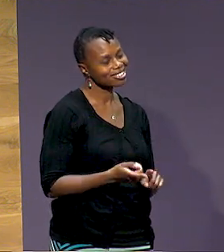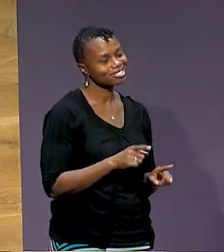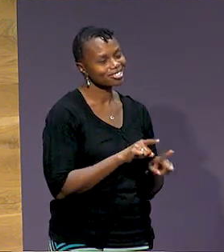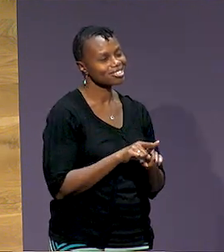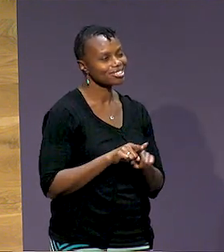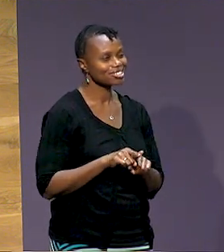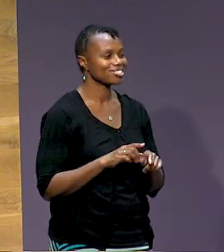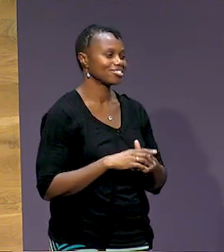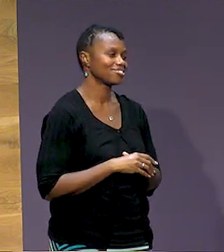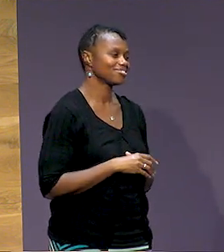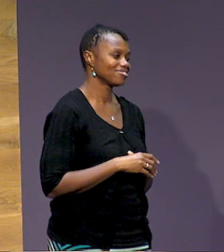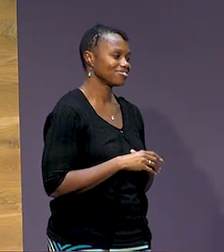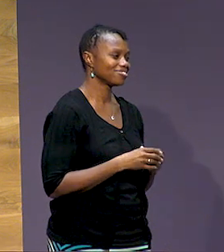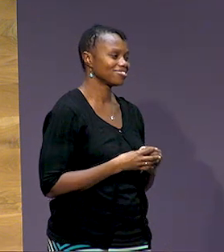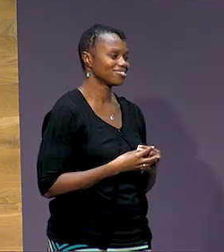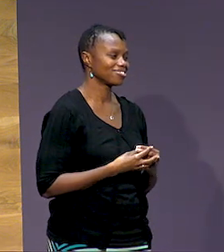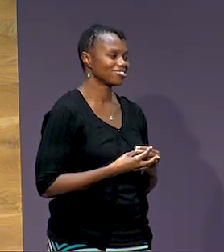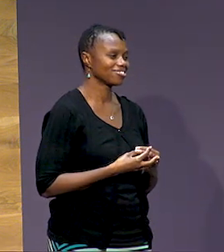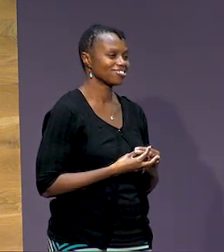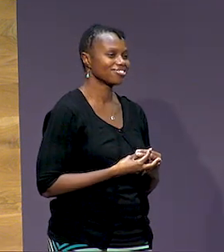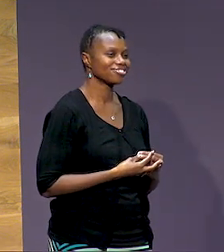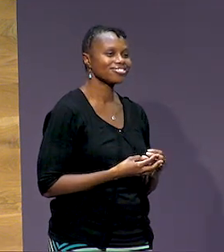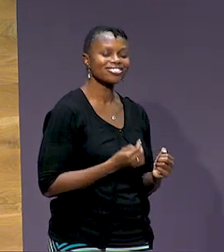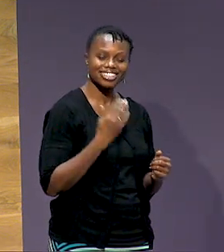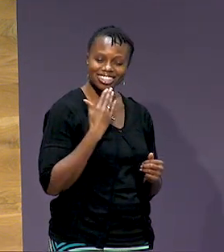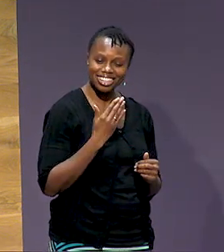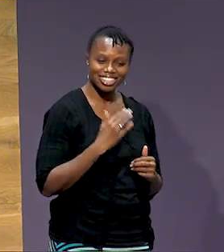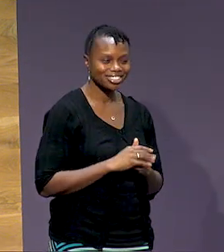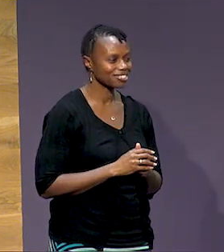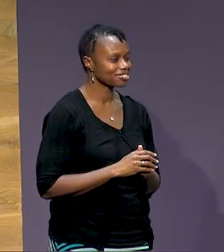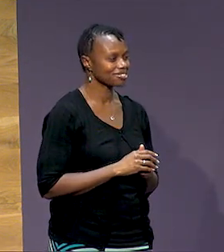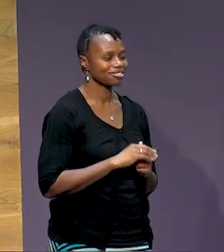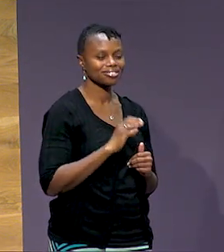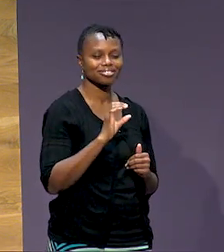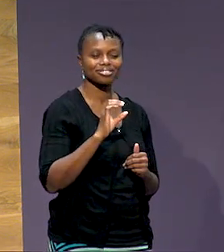So, Thank you. You have to start. Chase?